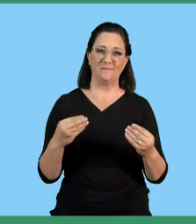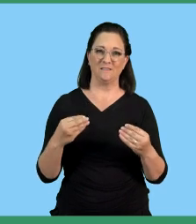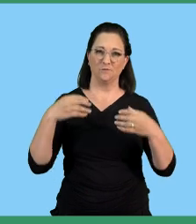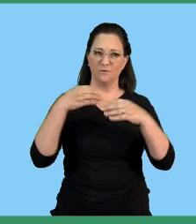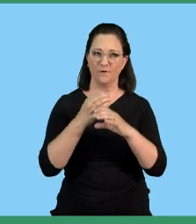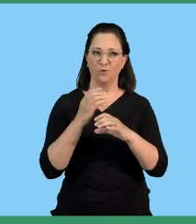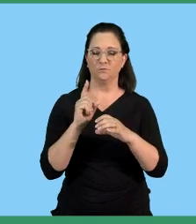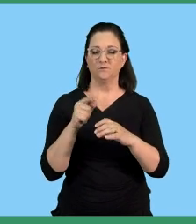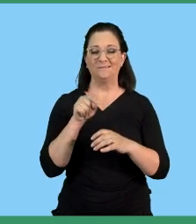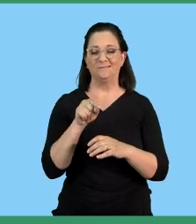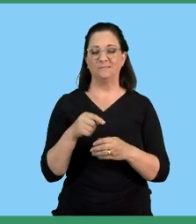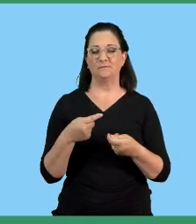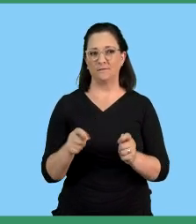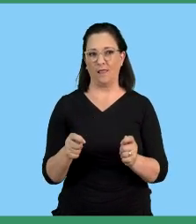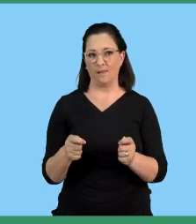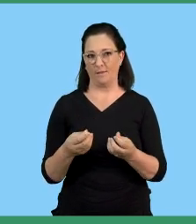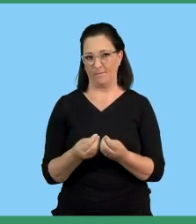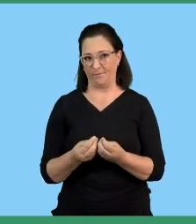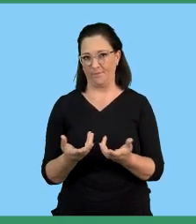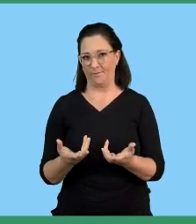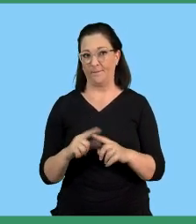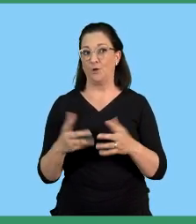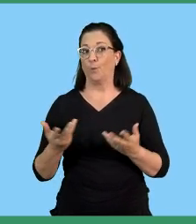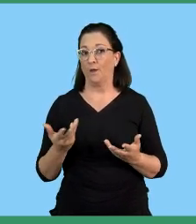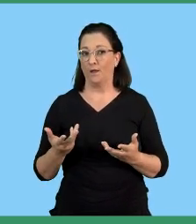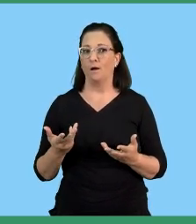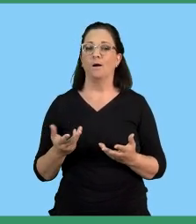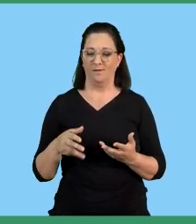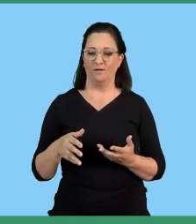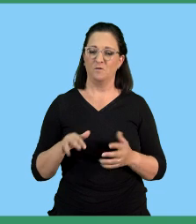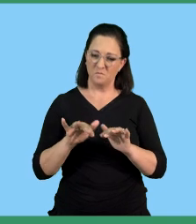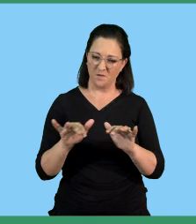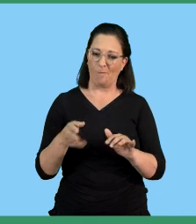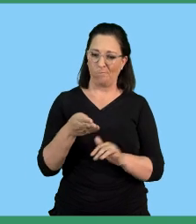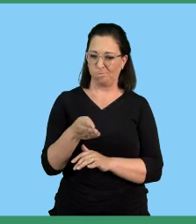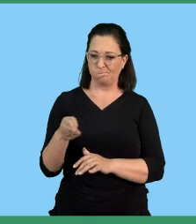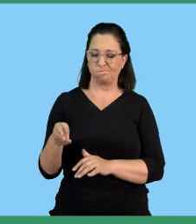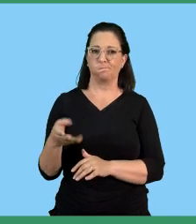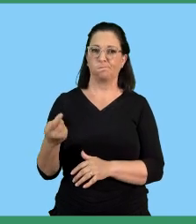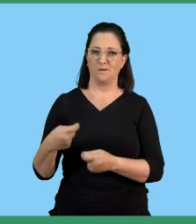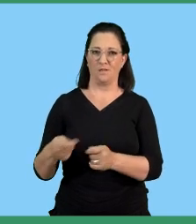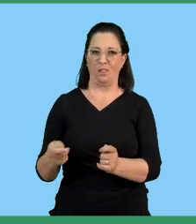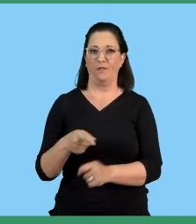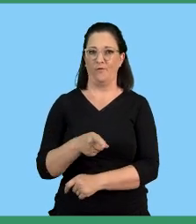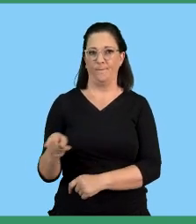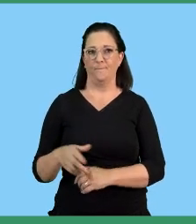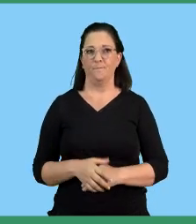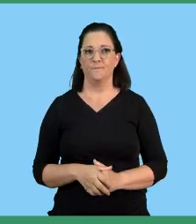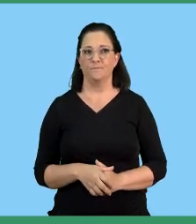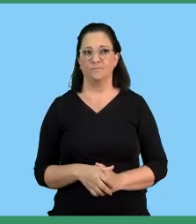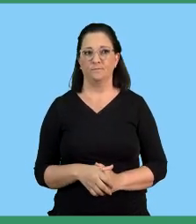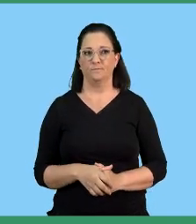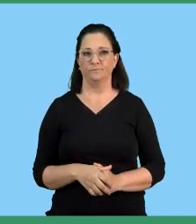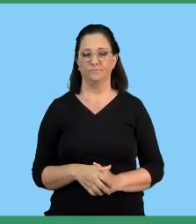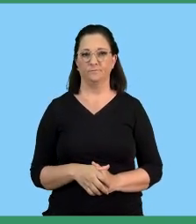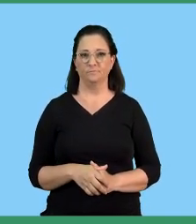selling existing products to existing markets or existing people, basically. So the product is existing, even